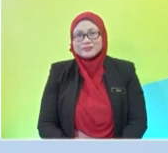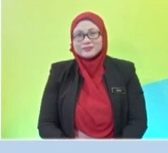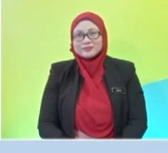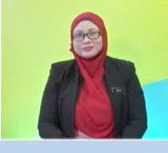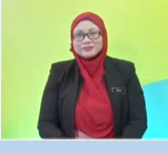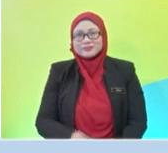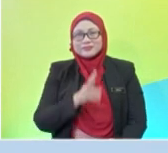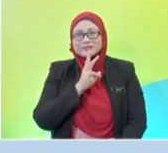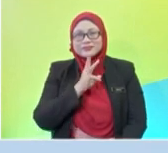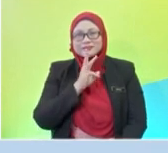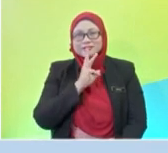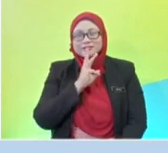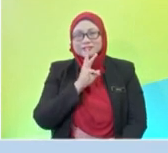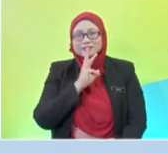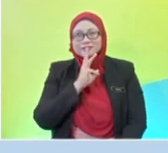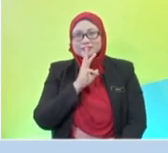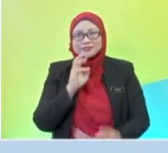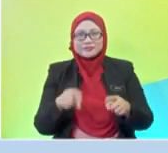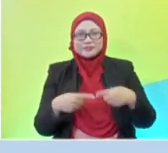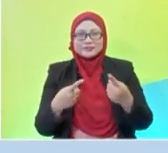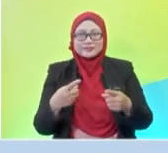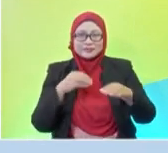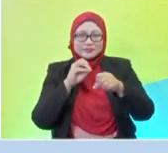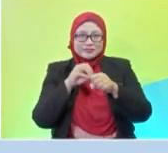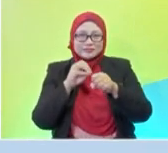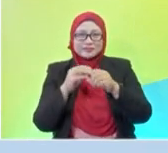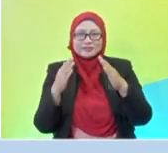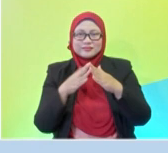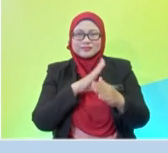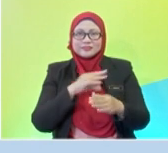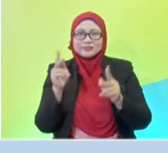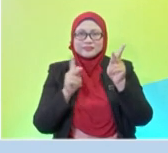The water went into the house and into the car.